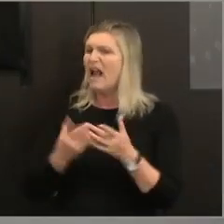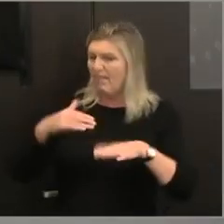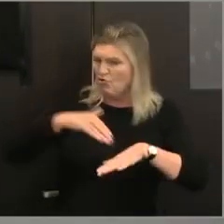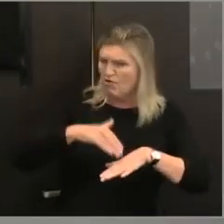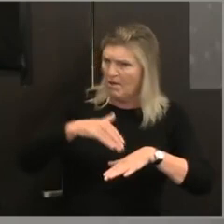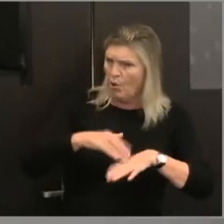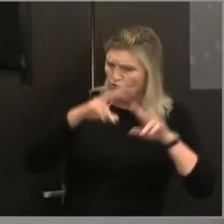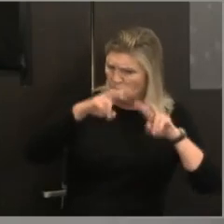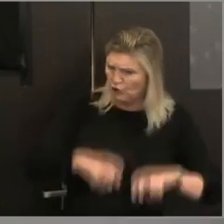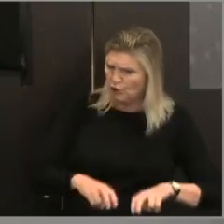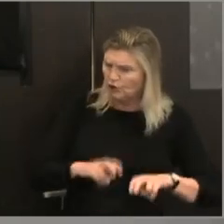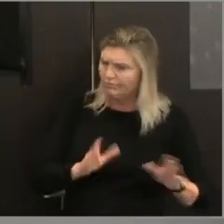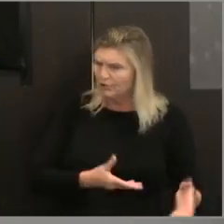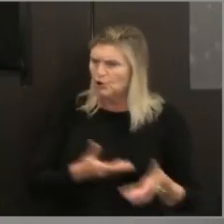research.